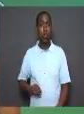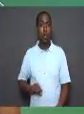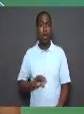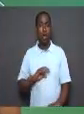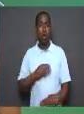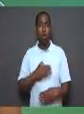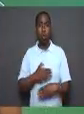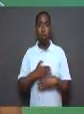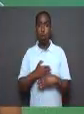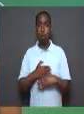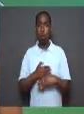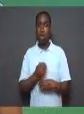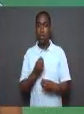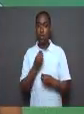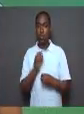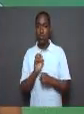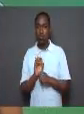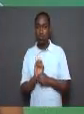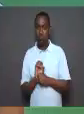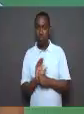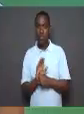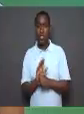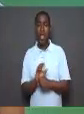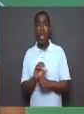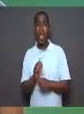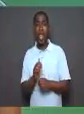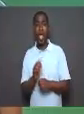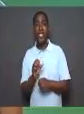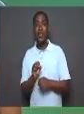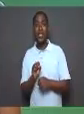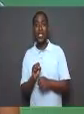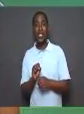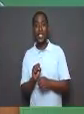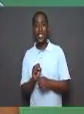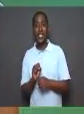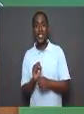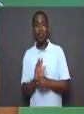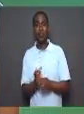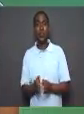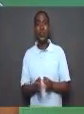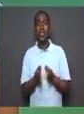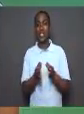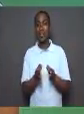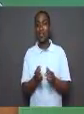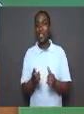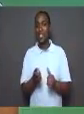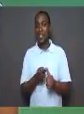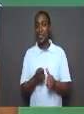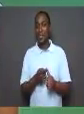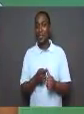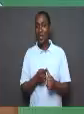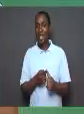the paste out through another sphincter into the first part of the